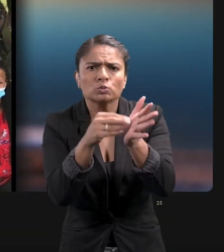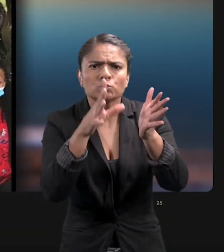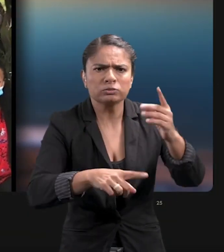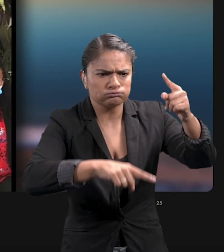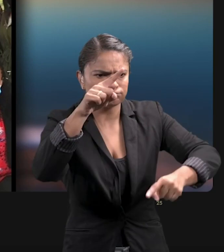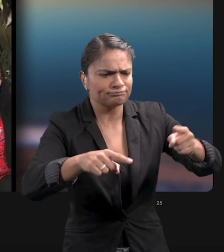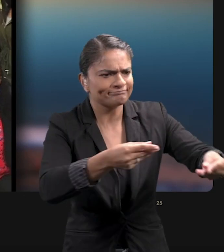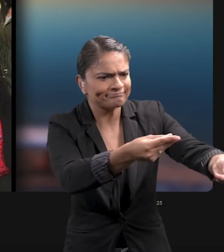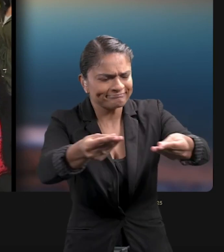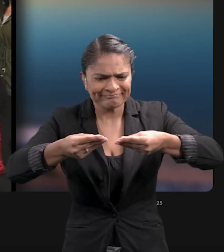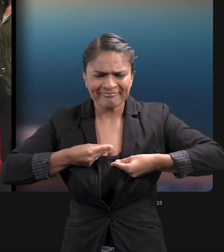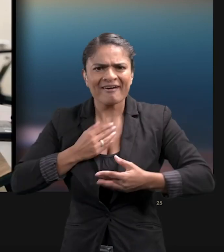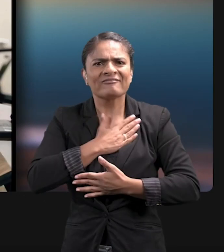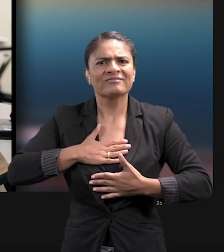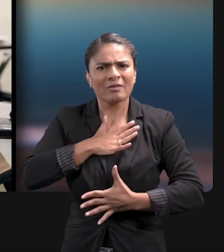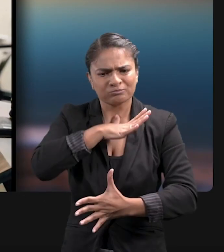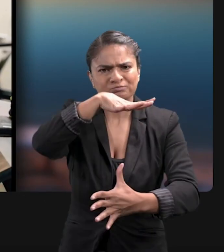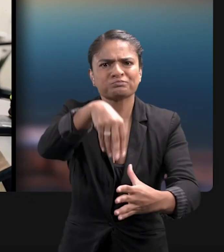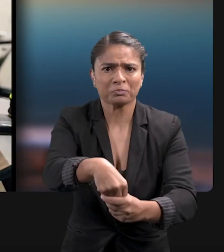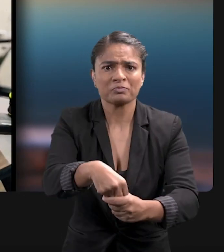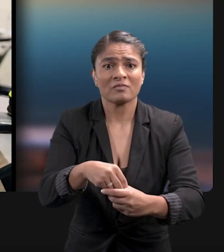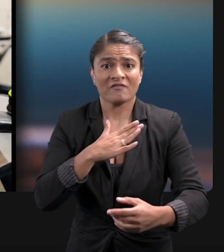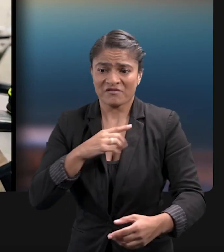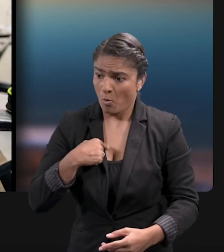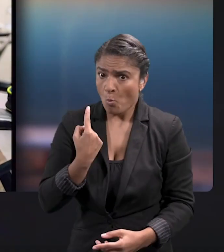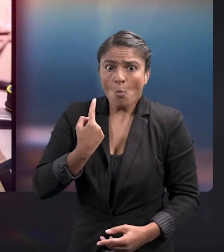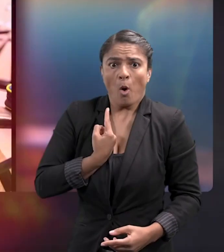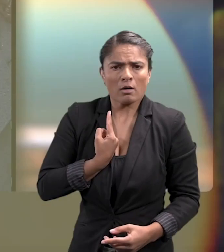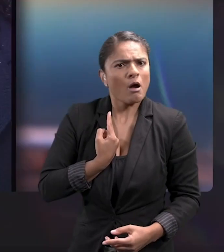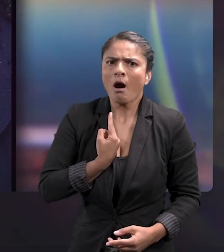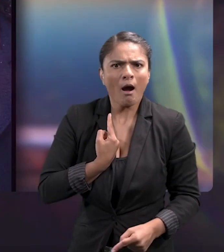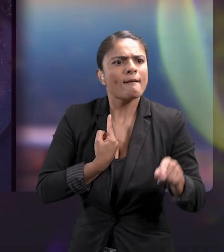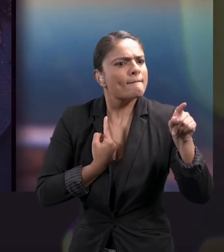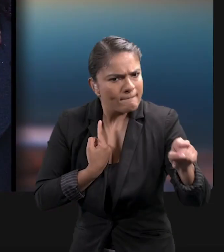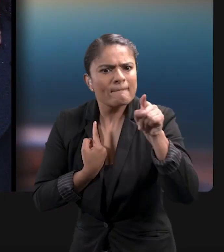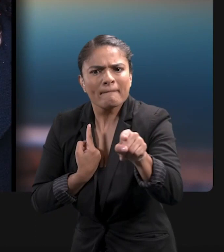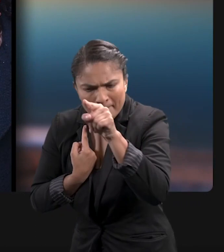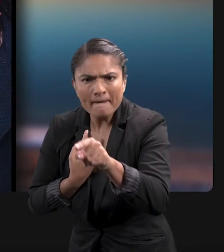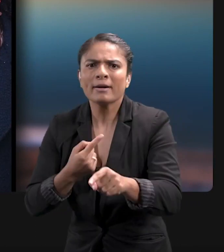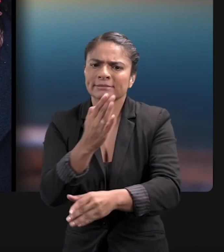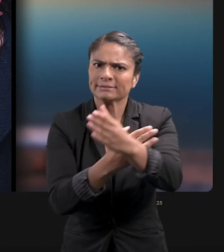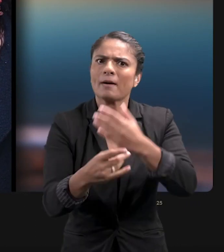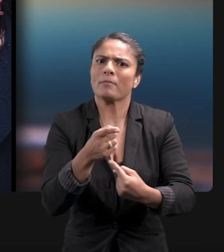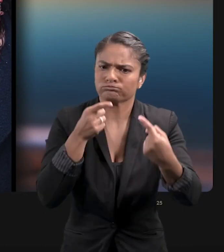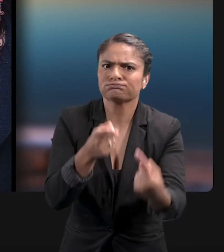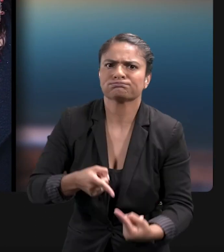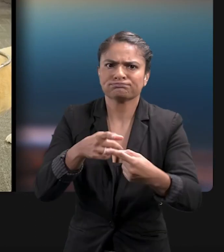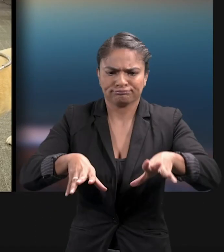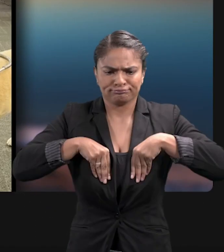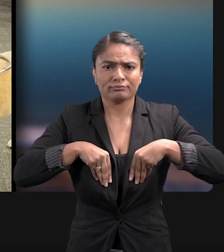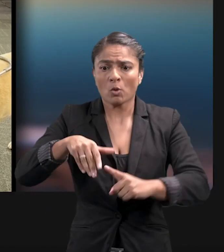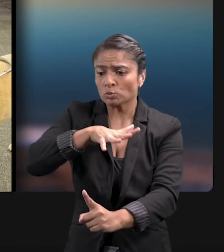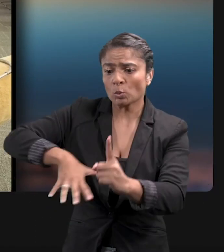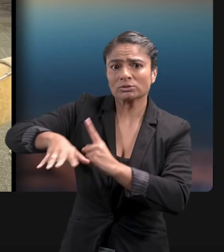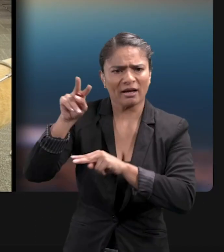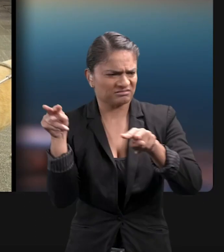students that gave her a sense of belonging. She soon realized she was not the only person struggling with issues of acceptance into a society that did